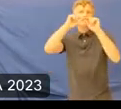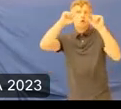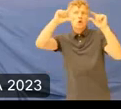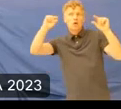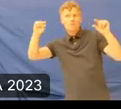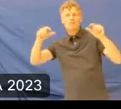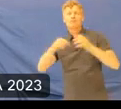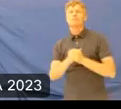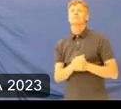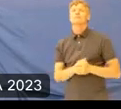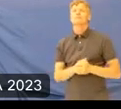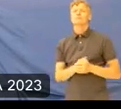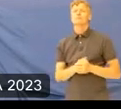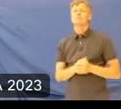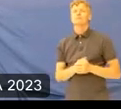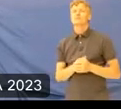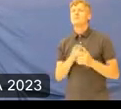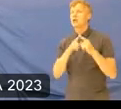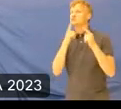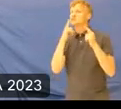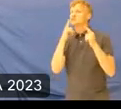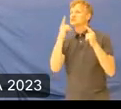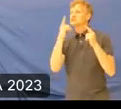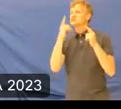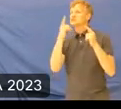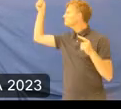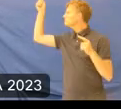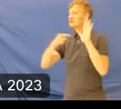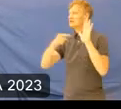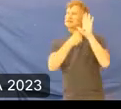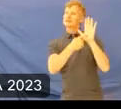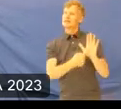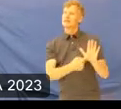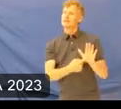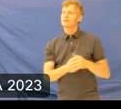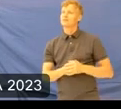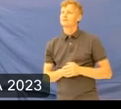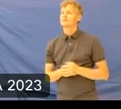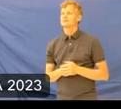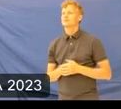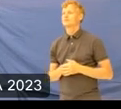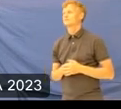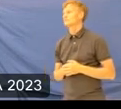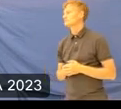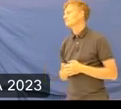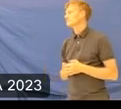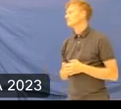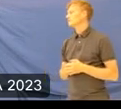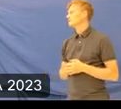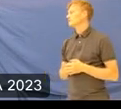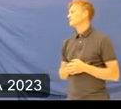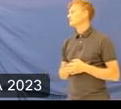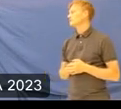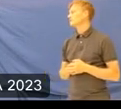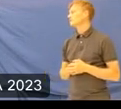also defeasible, as these examples show. And so, again, I'm just indexing a vast field of research that you're all